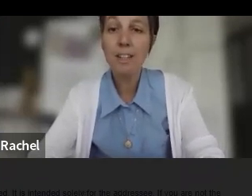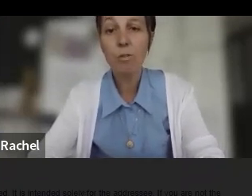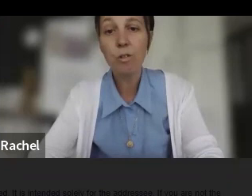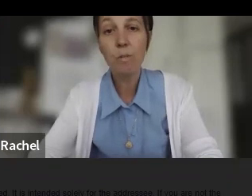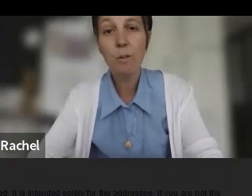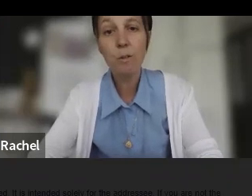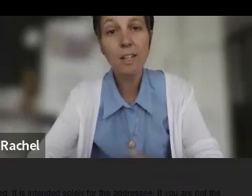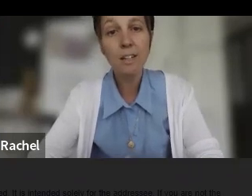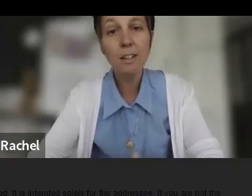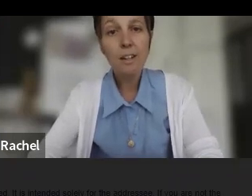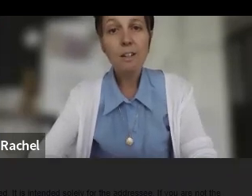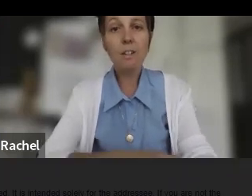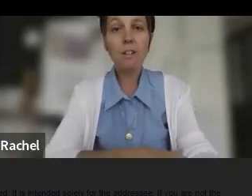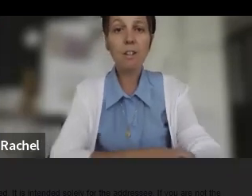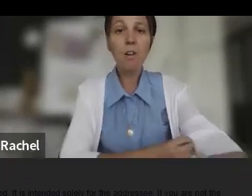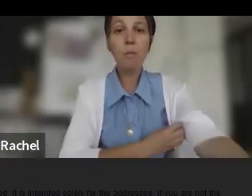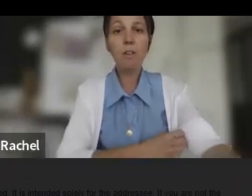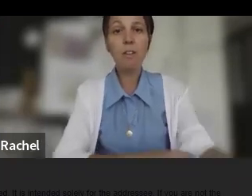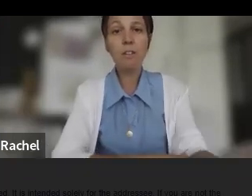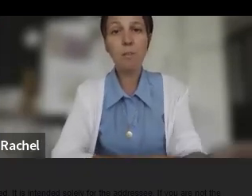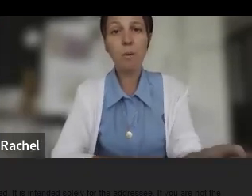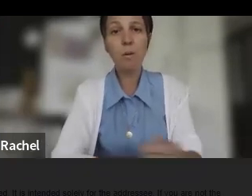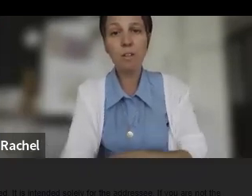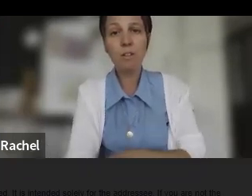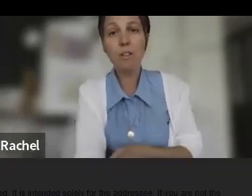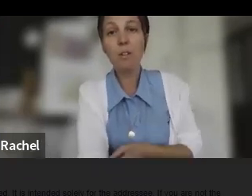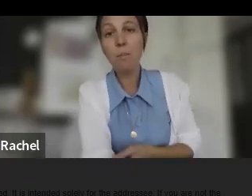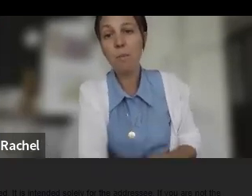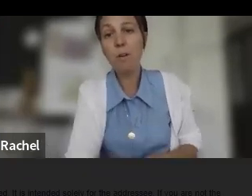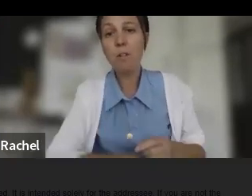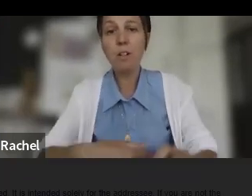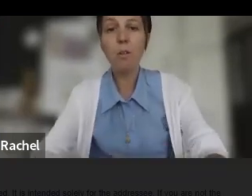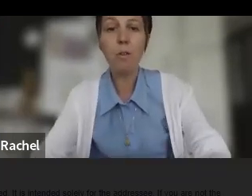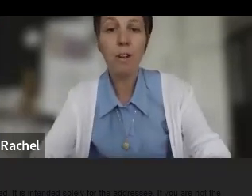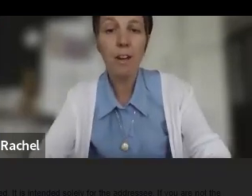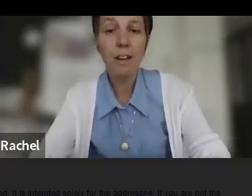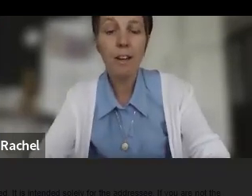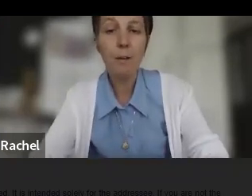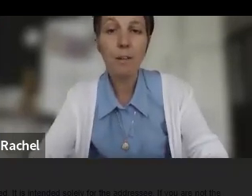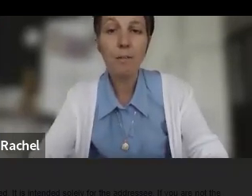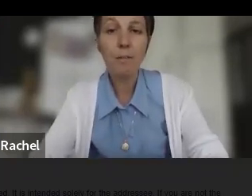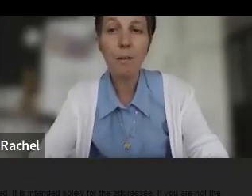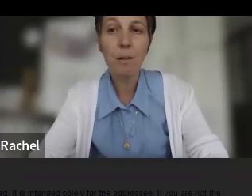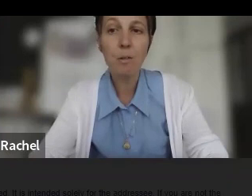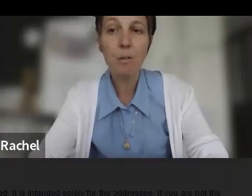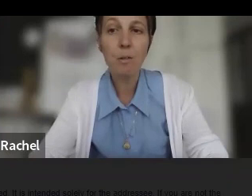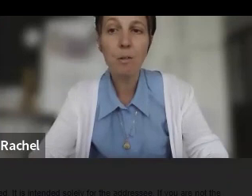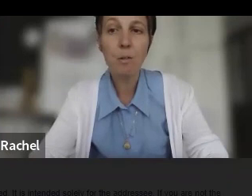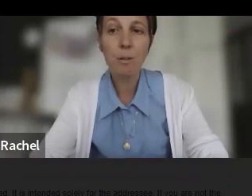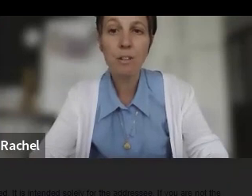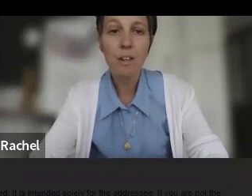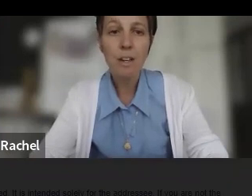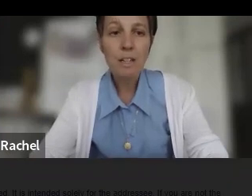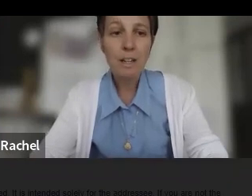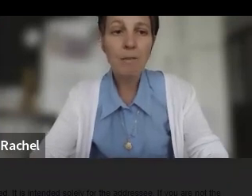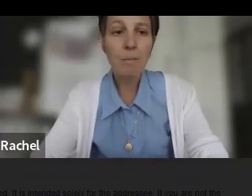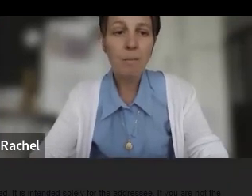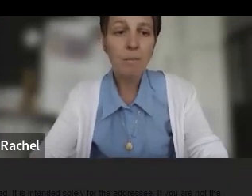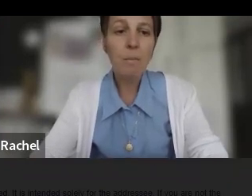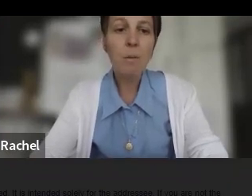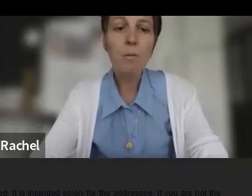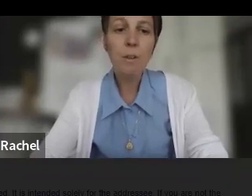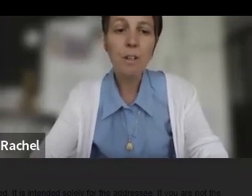and creating that structure and routine. So there's a lot of work that the support work can offer that really helps people to kind